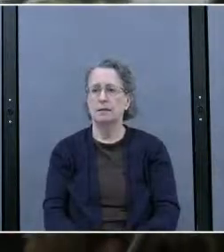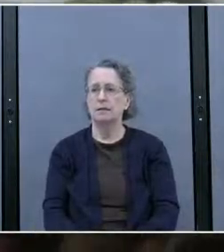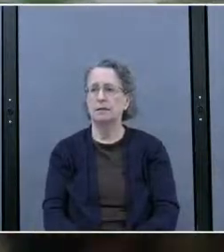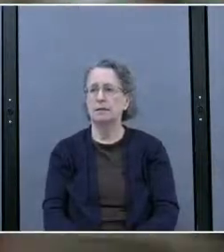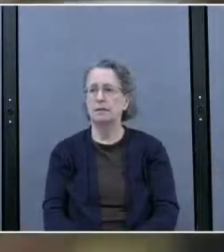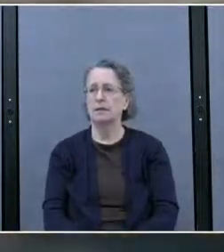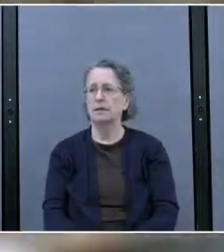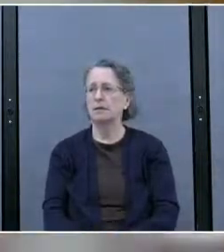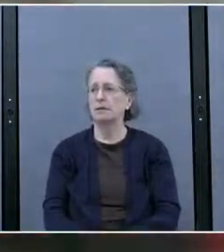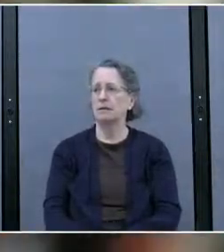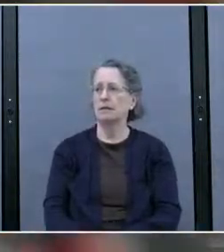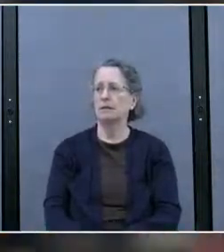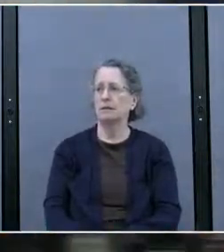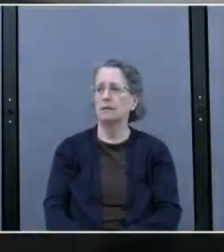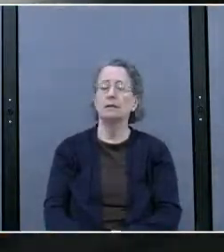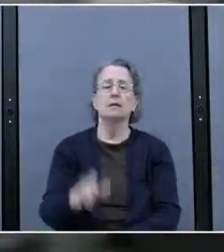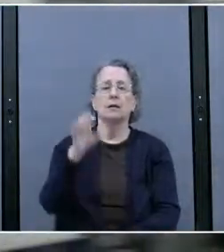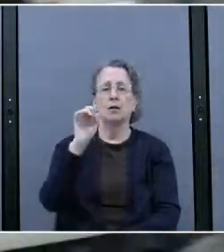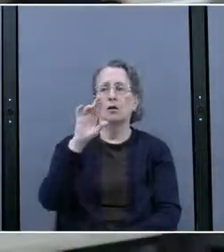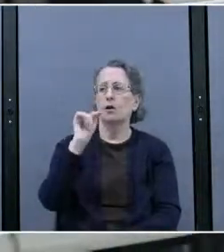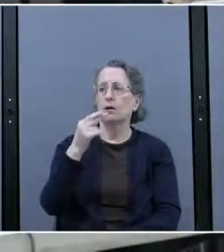Okay. Arthur?